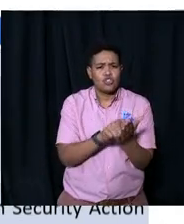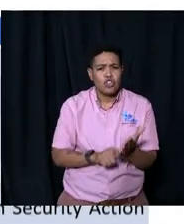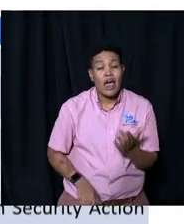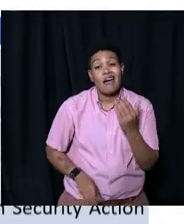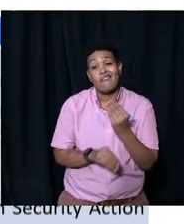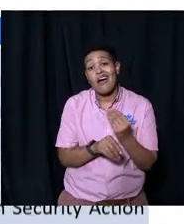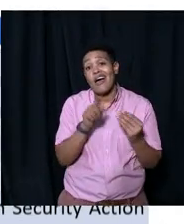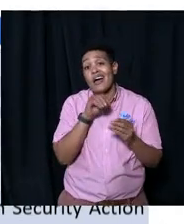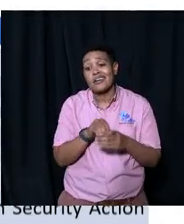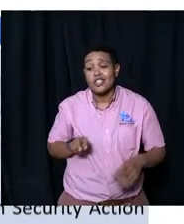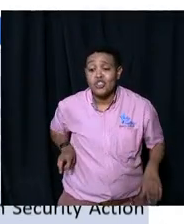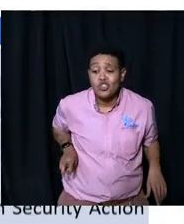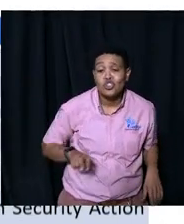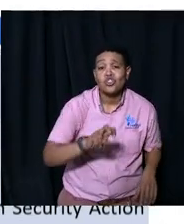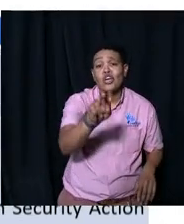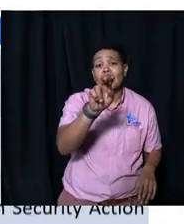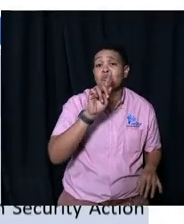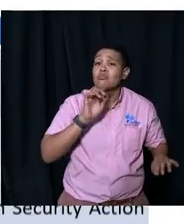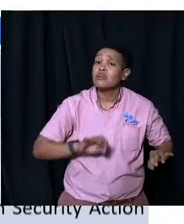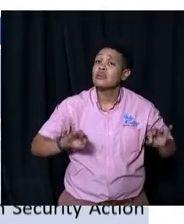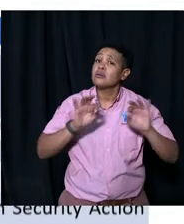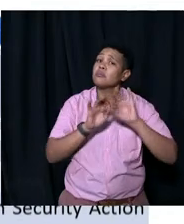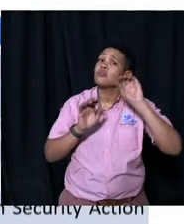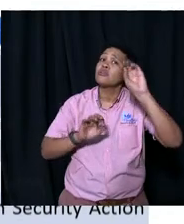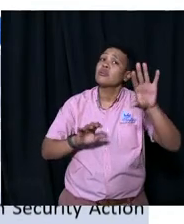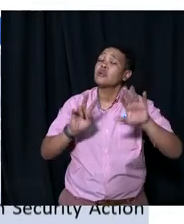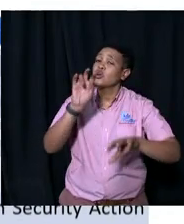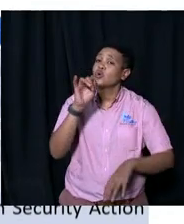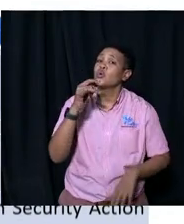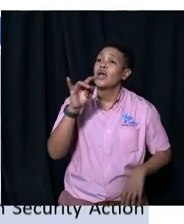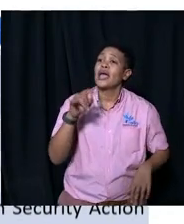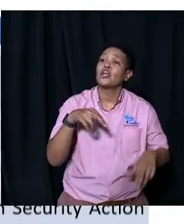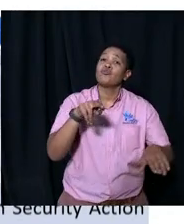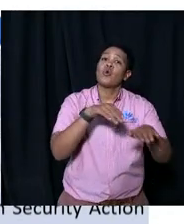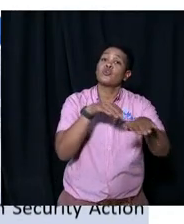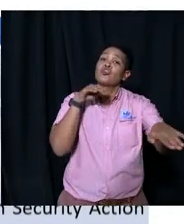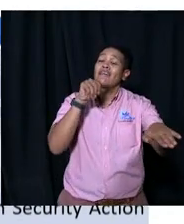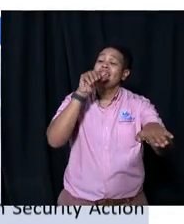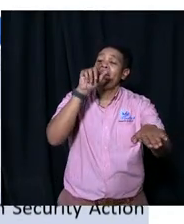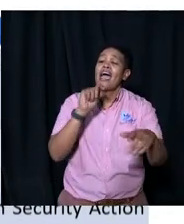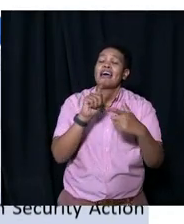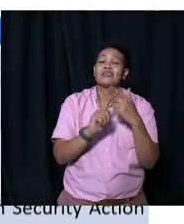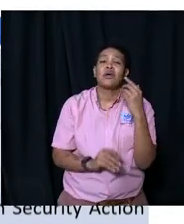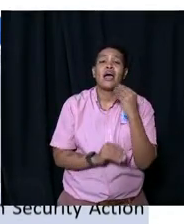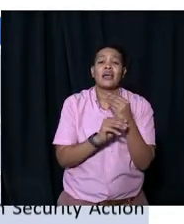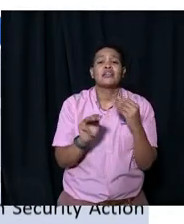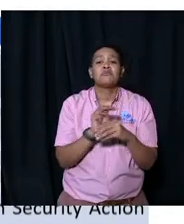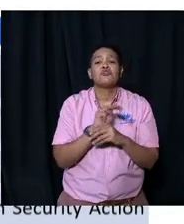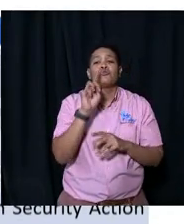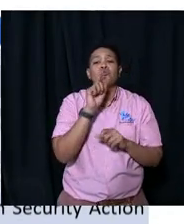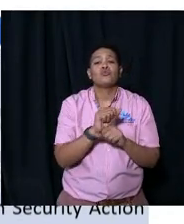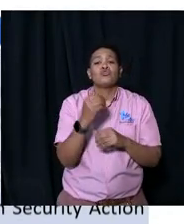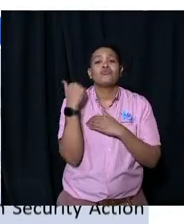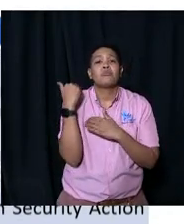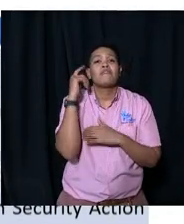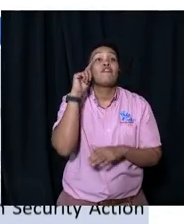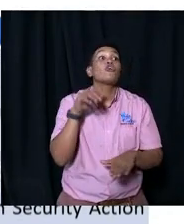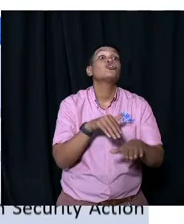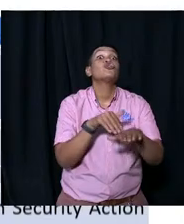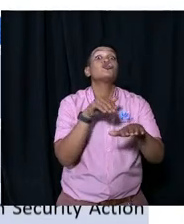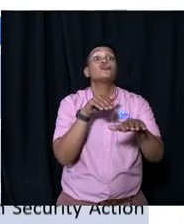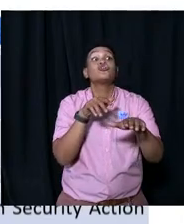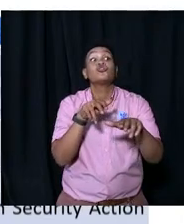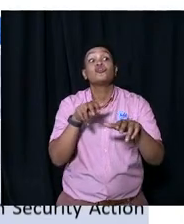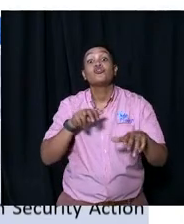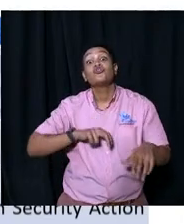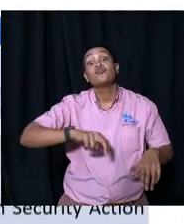In transportation, very importantly, there's a 2018 Road Traffic Act. And the Ministry with Responsibility for Transport is or